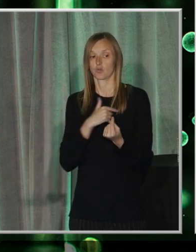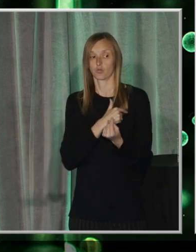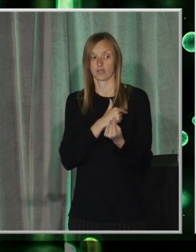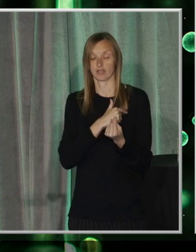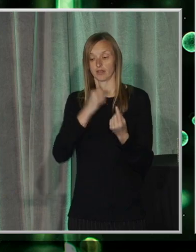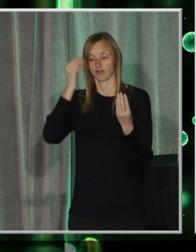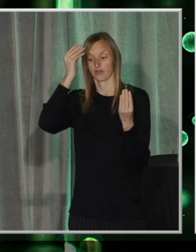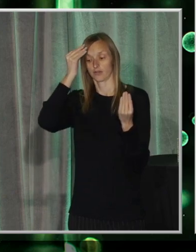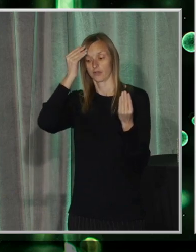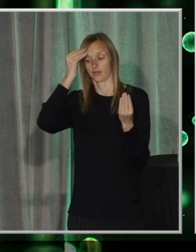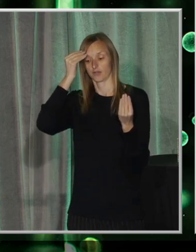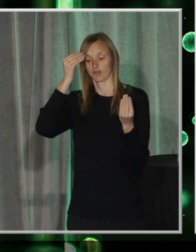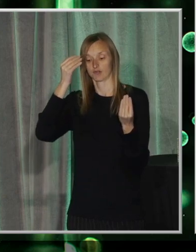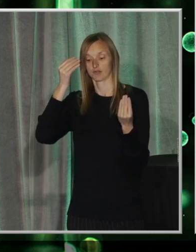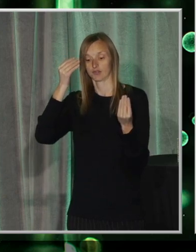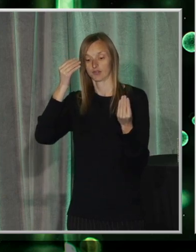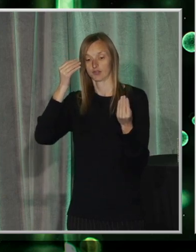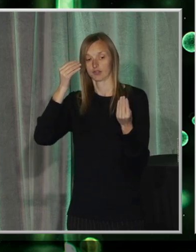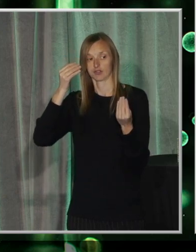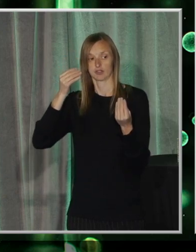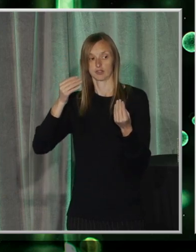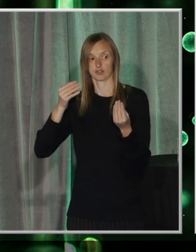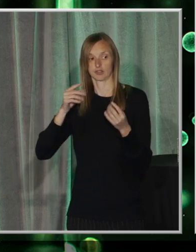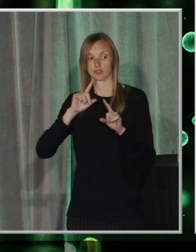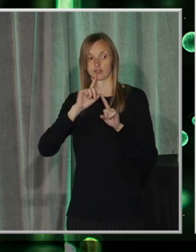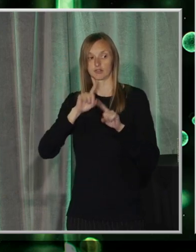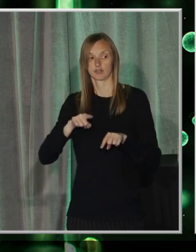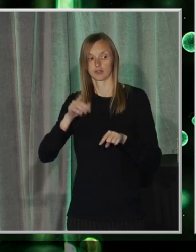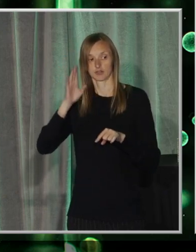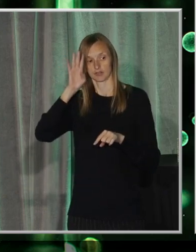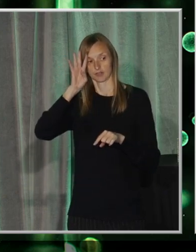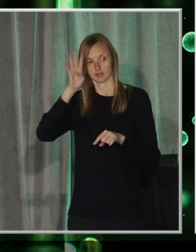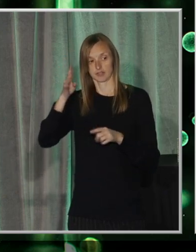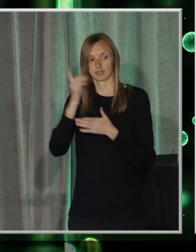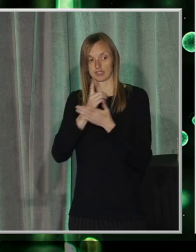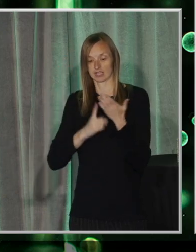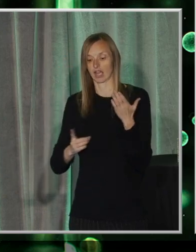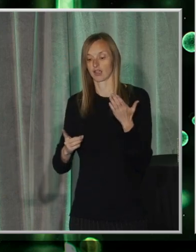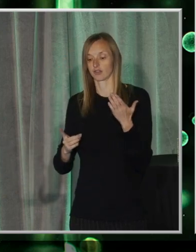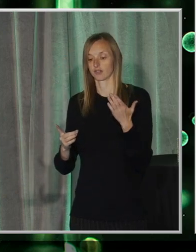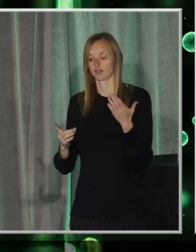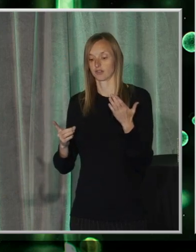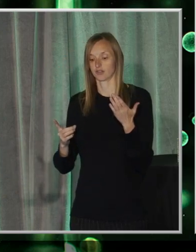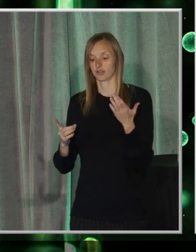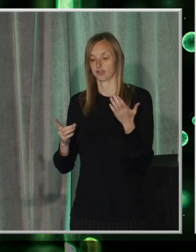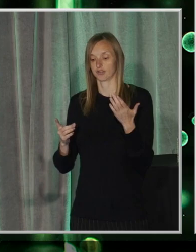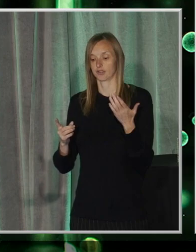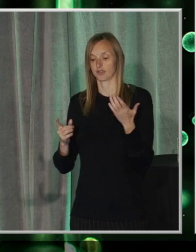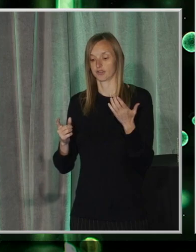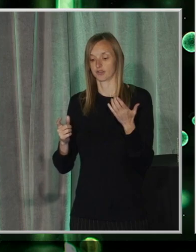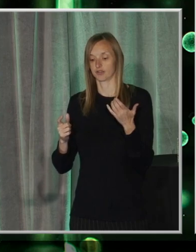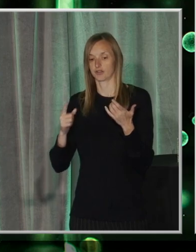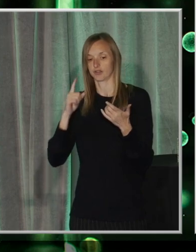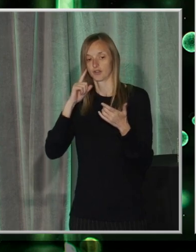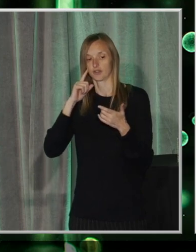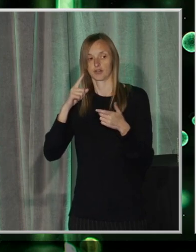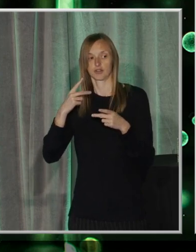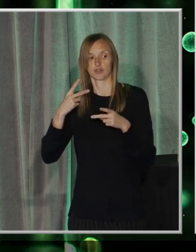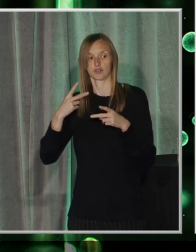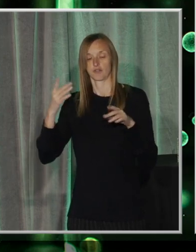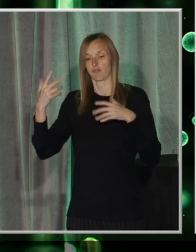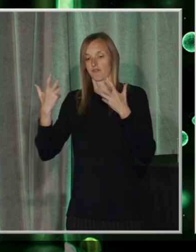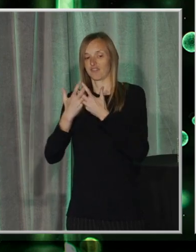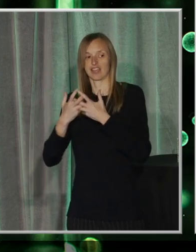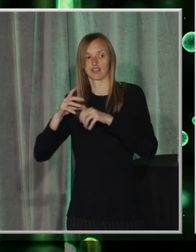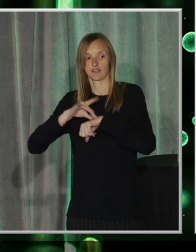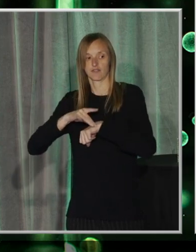we, after getting the solution, we come up with the design which is be able to fit to environment. This